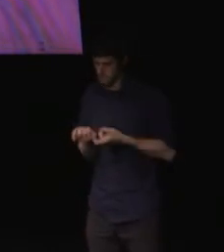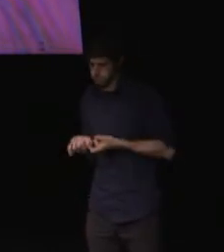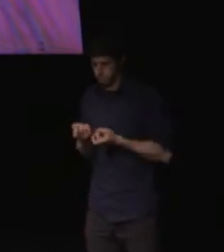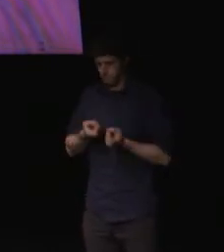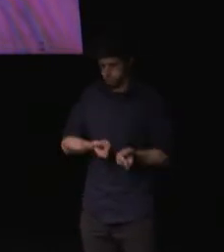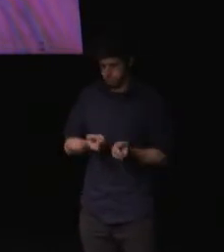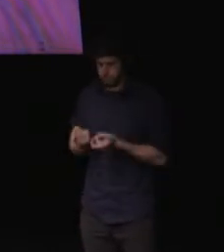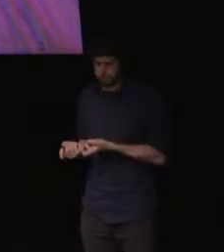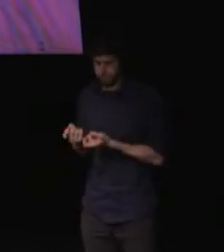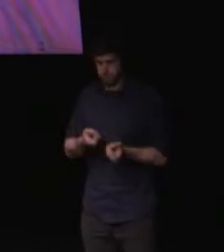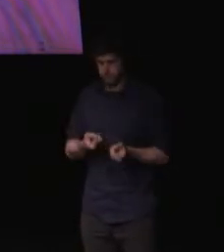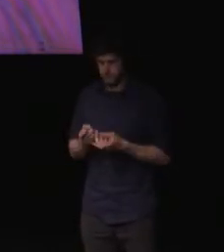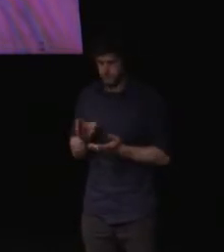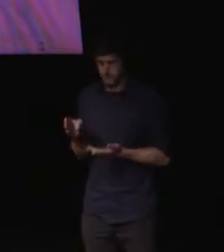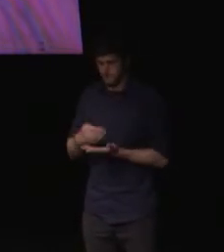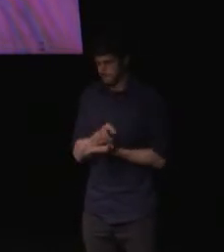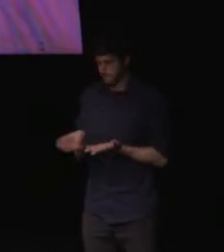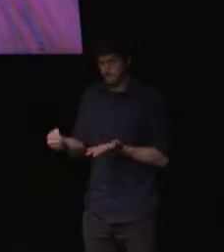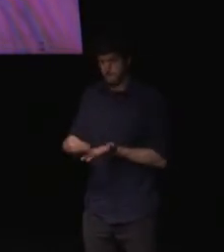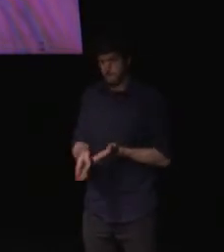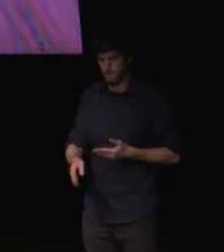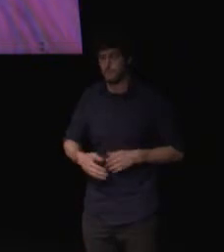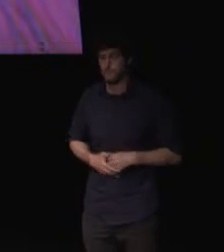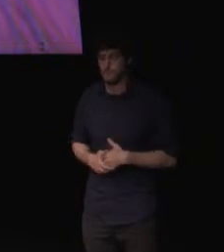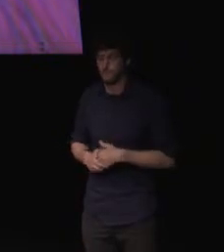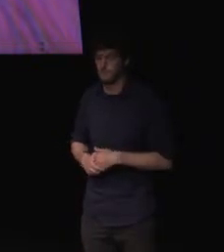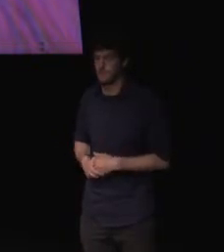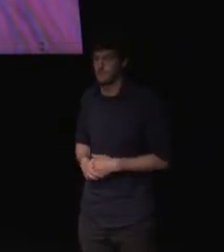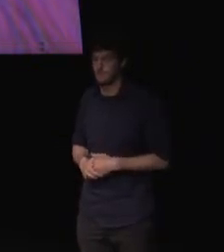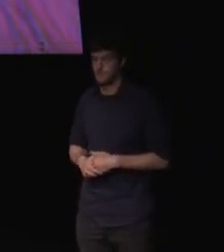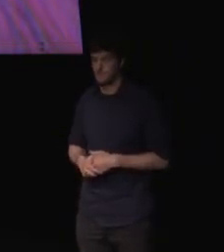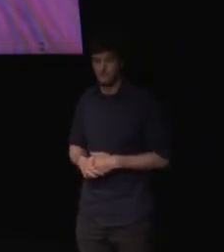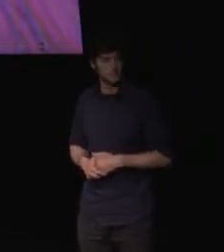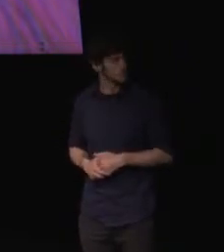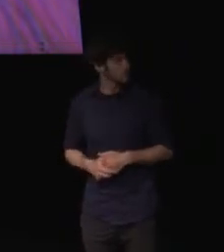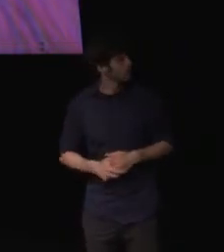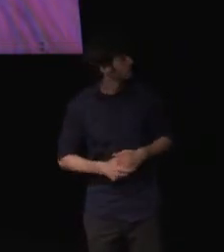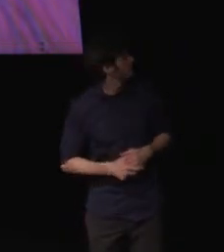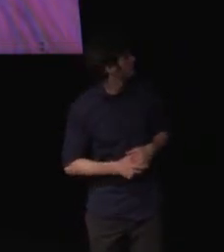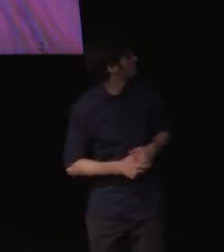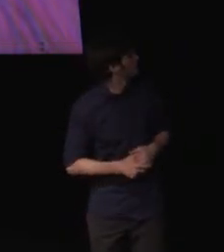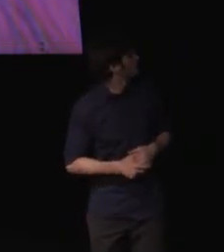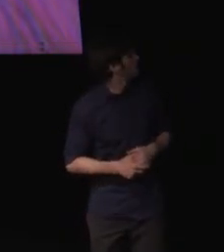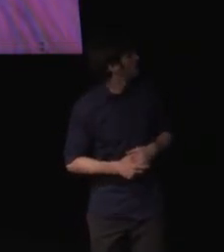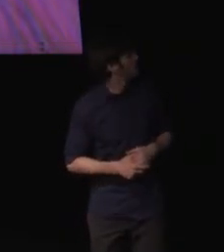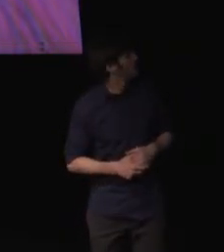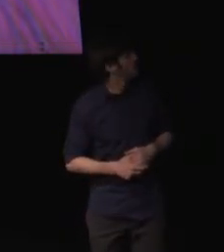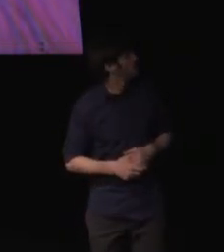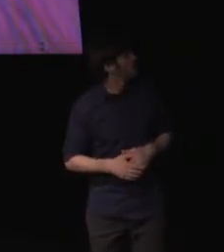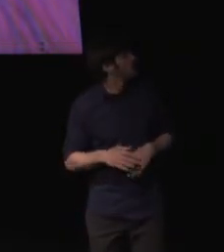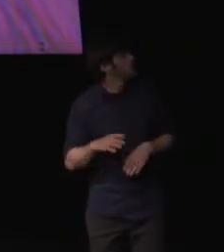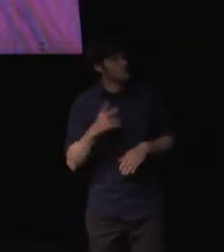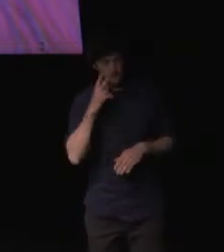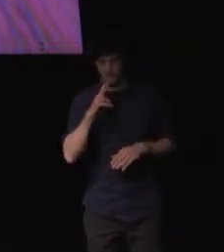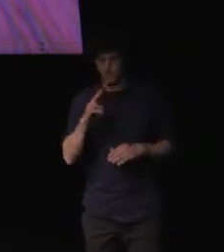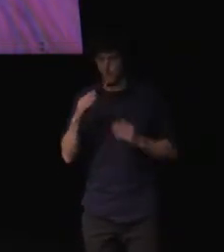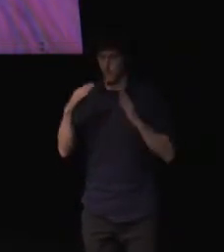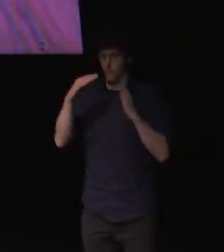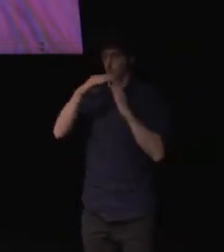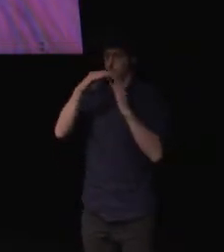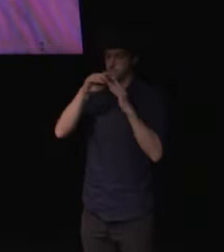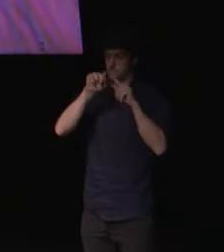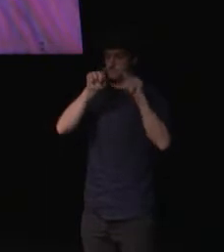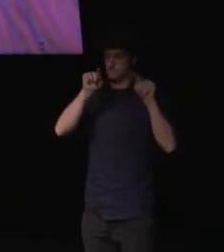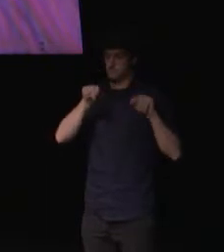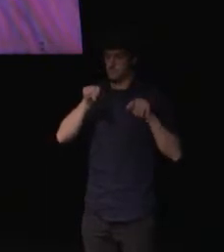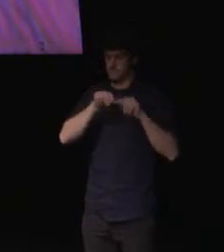to make it downhill. Now, I want you to note the actual top right corner. If he leans a little bit